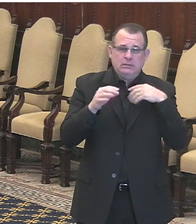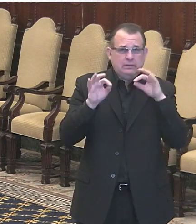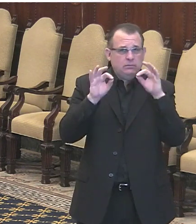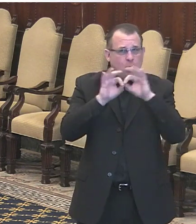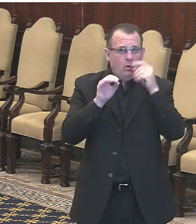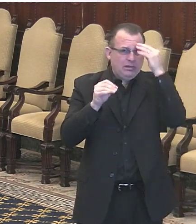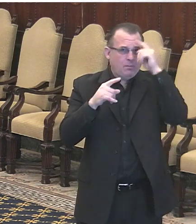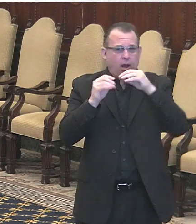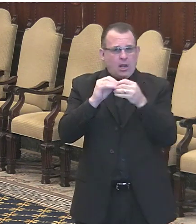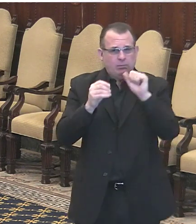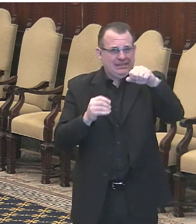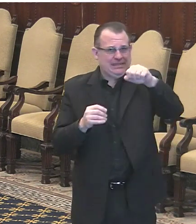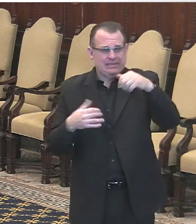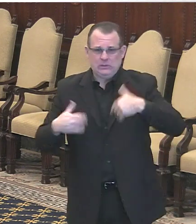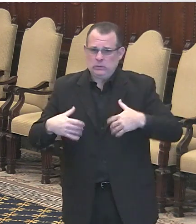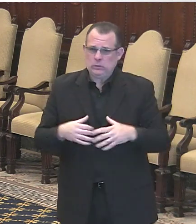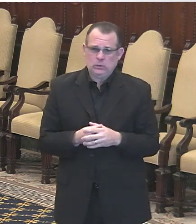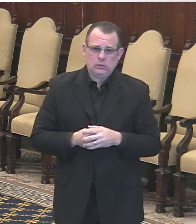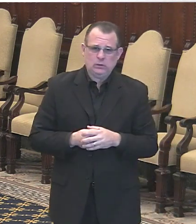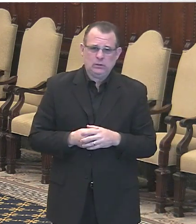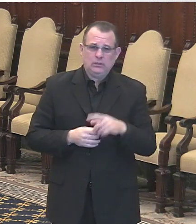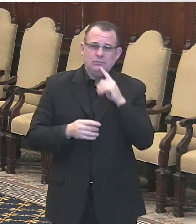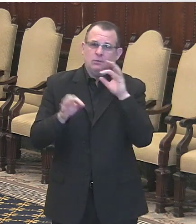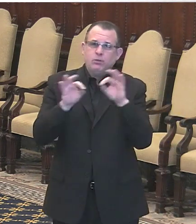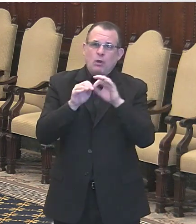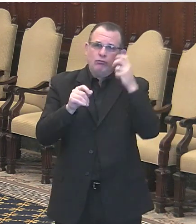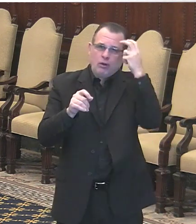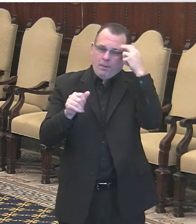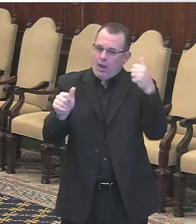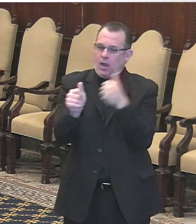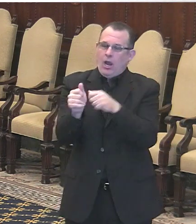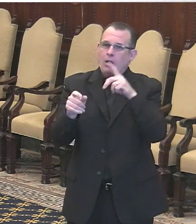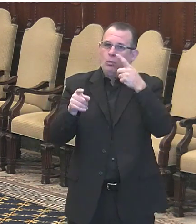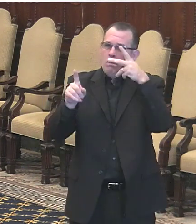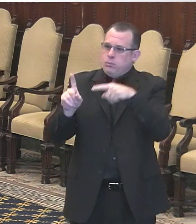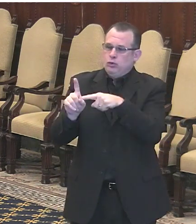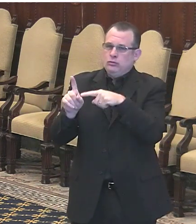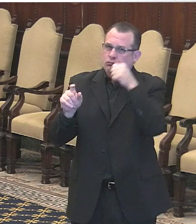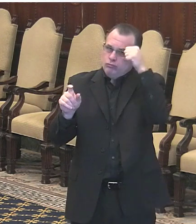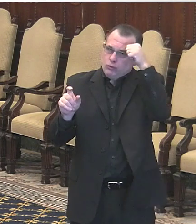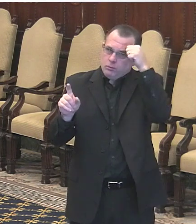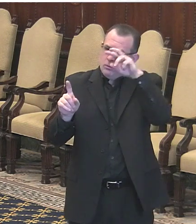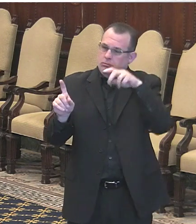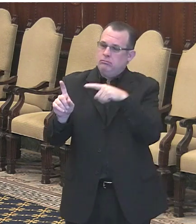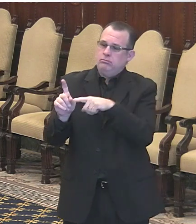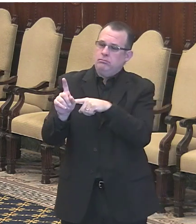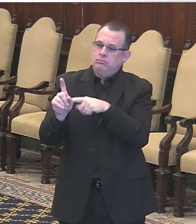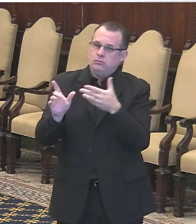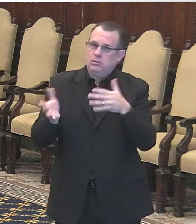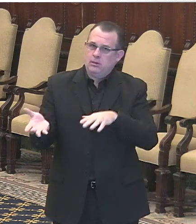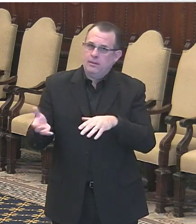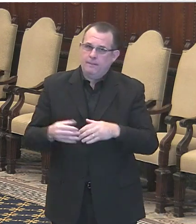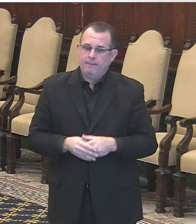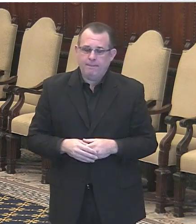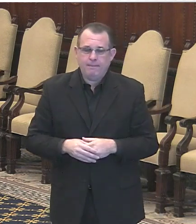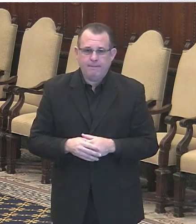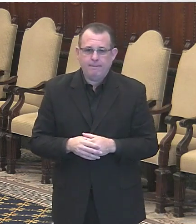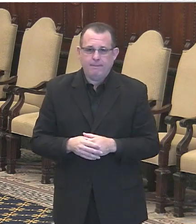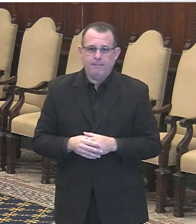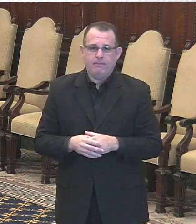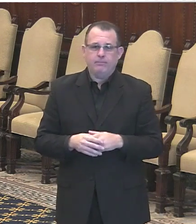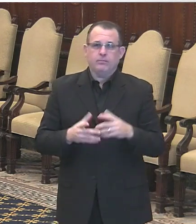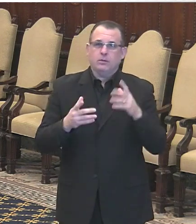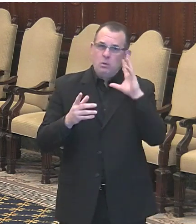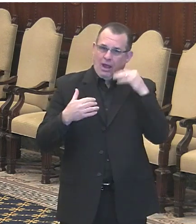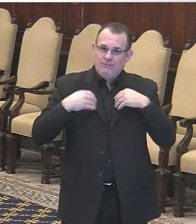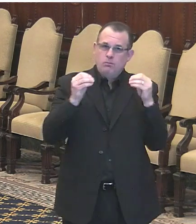people behind those numbers. Testing for the coronavirus infection continues to be more widely available. Almost every day we